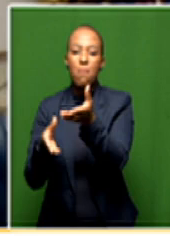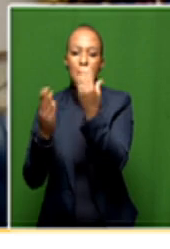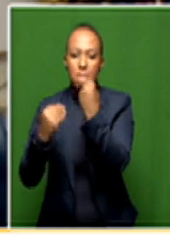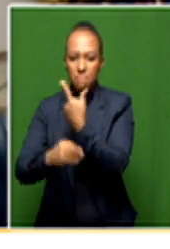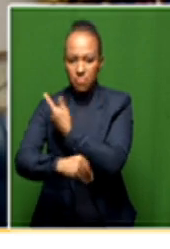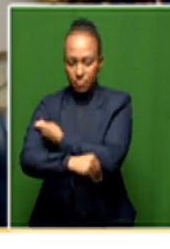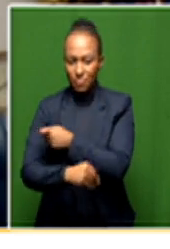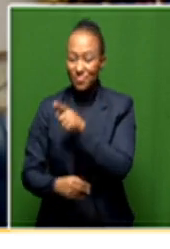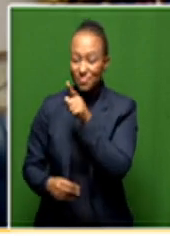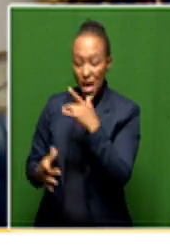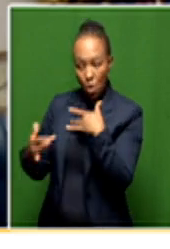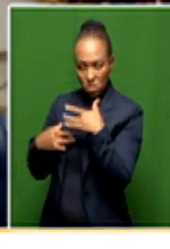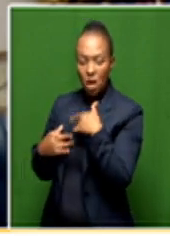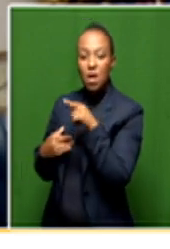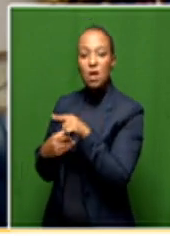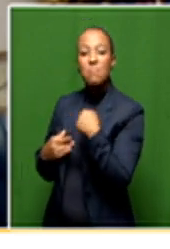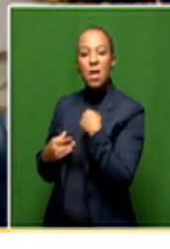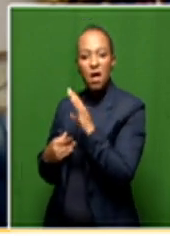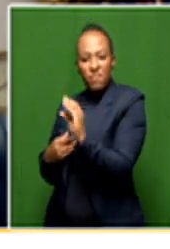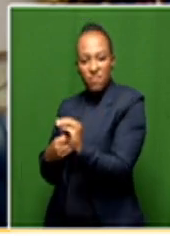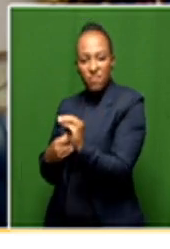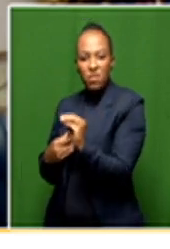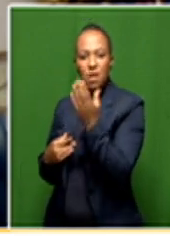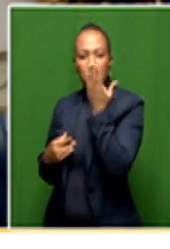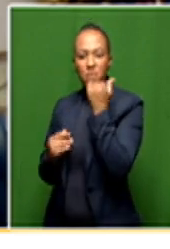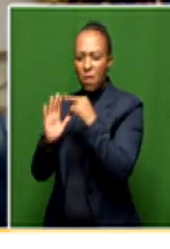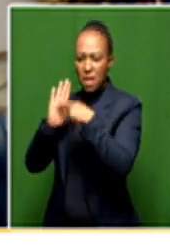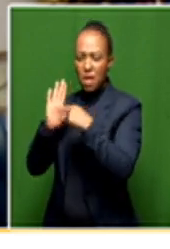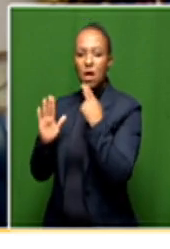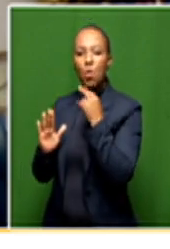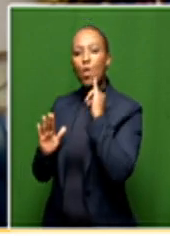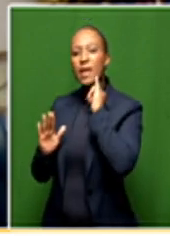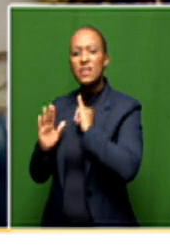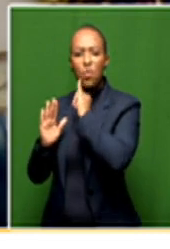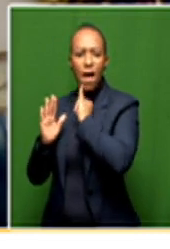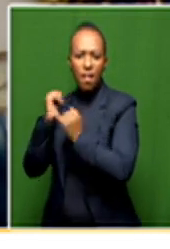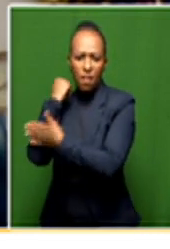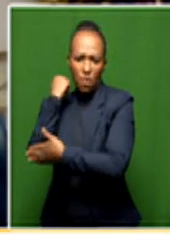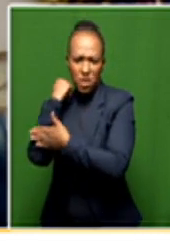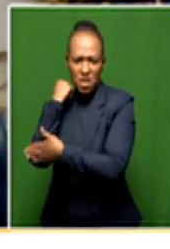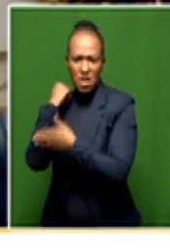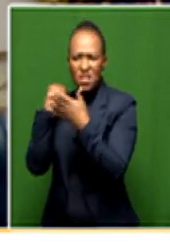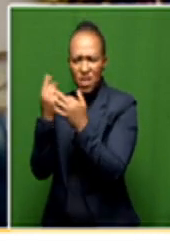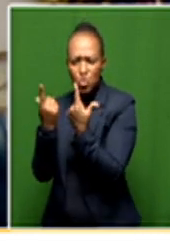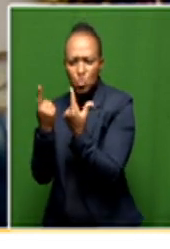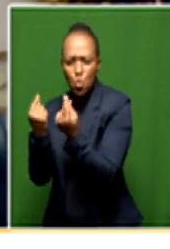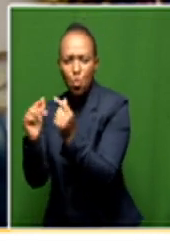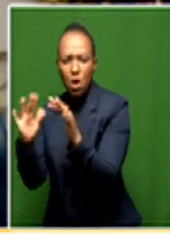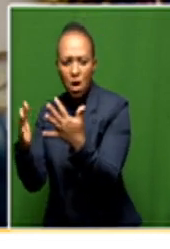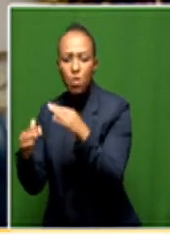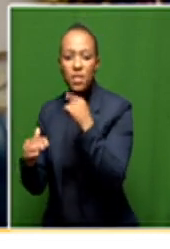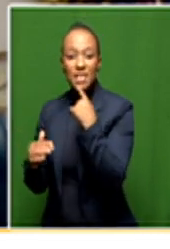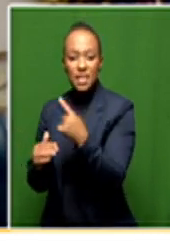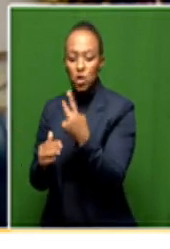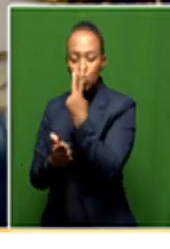this is where my concern comes in. I was reading about Israel and how Israel have embarked on this. They say that, after 2